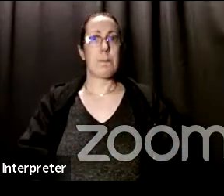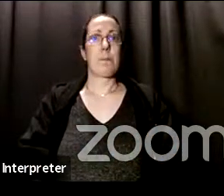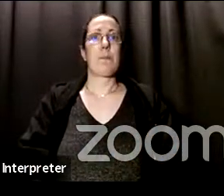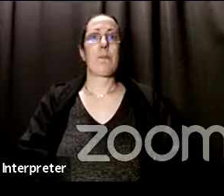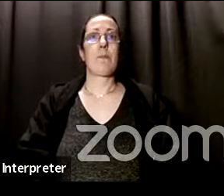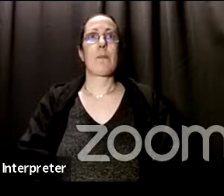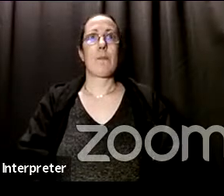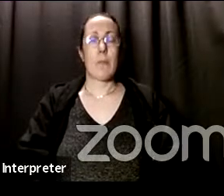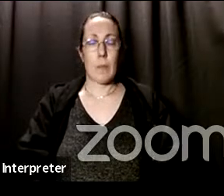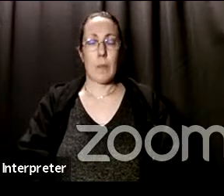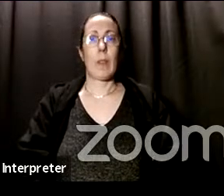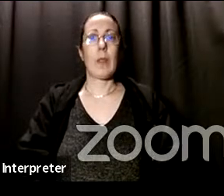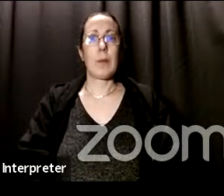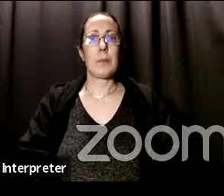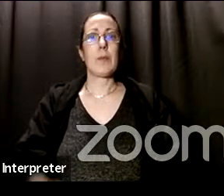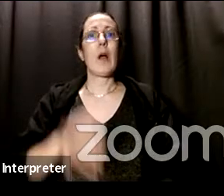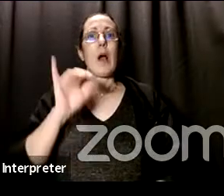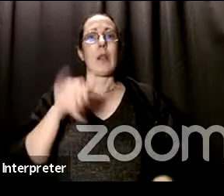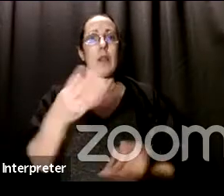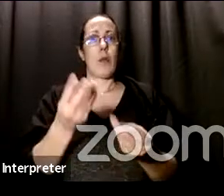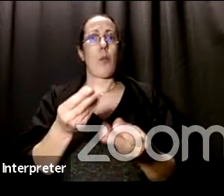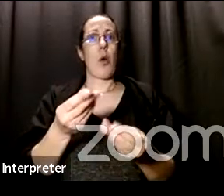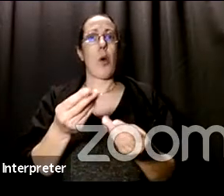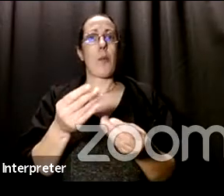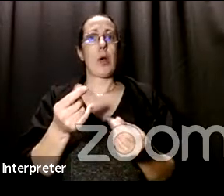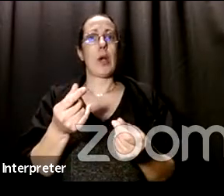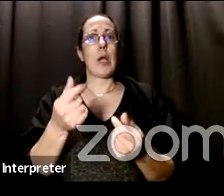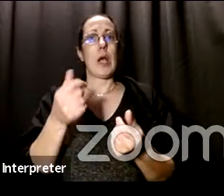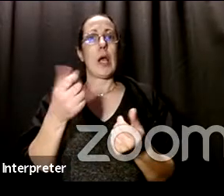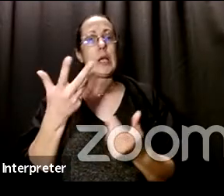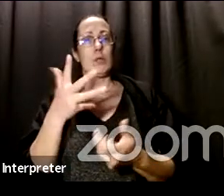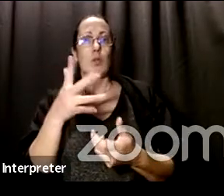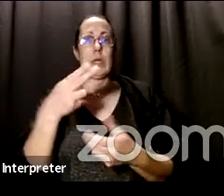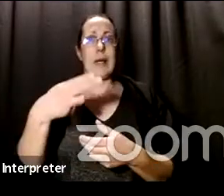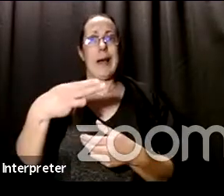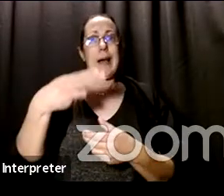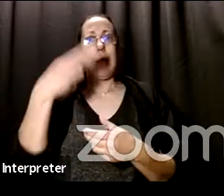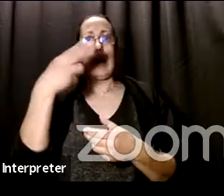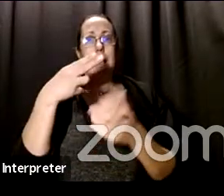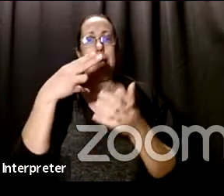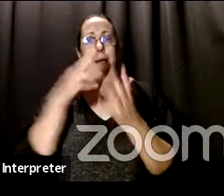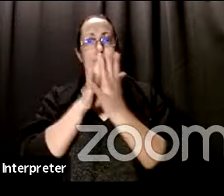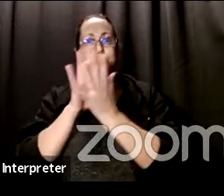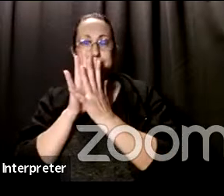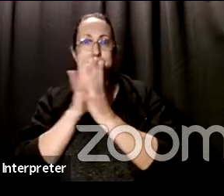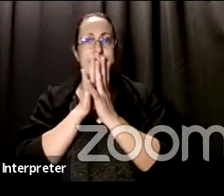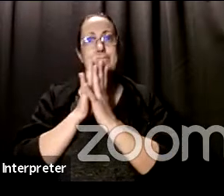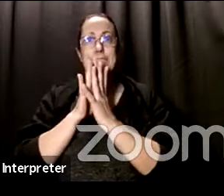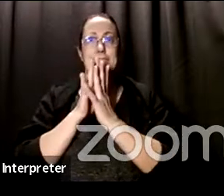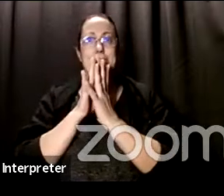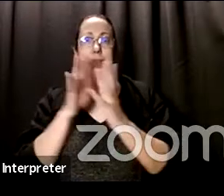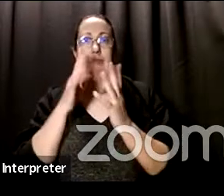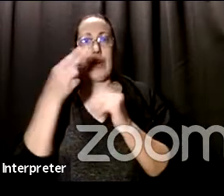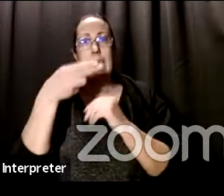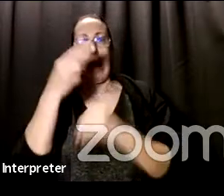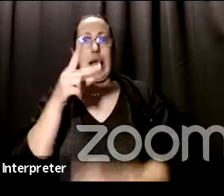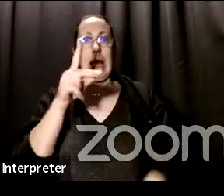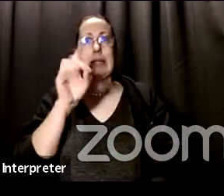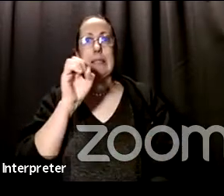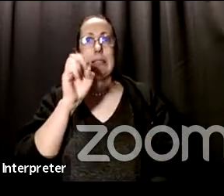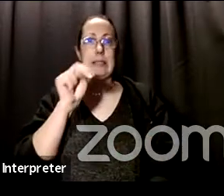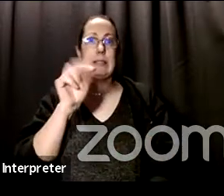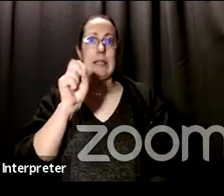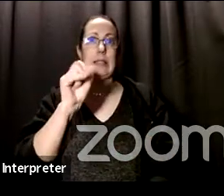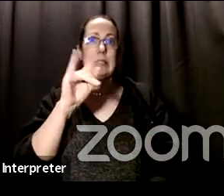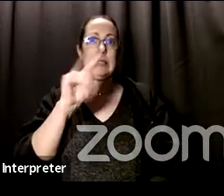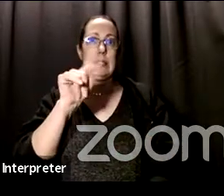Sure, that it is. The property is pretty high density, so we are utilizing the entire footprint of the property, and that's